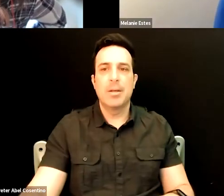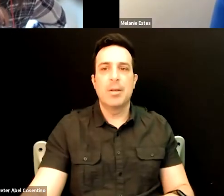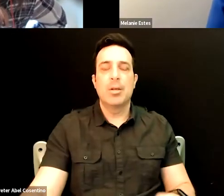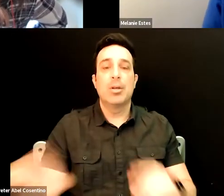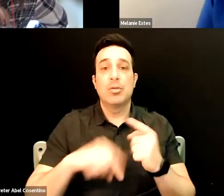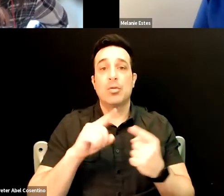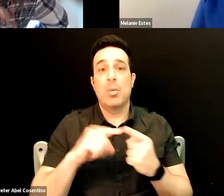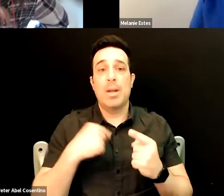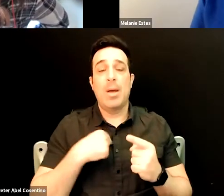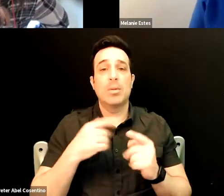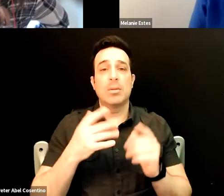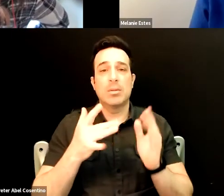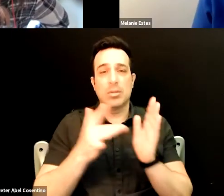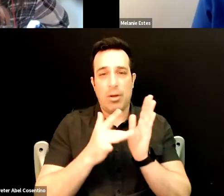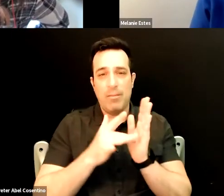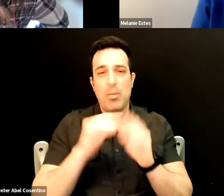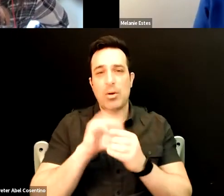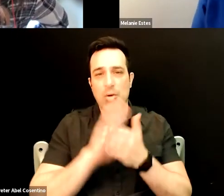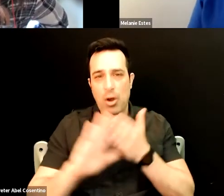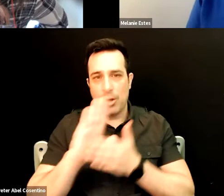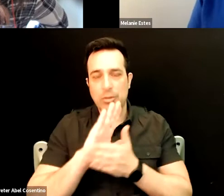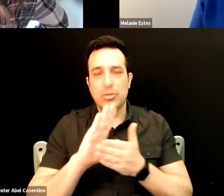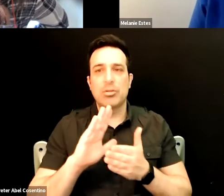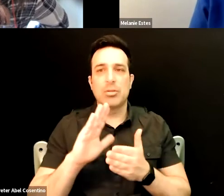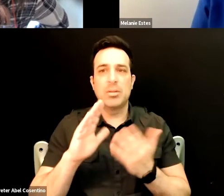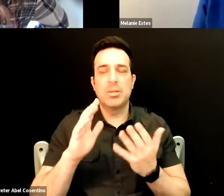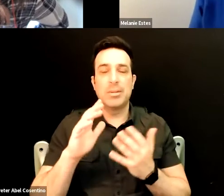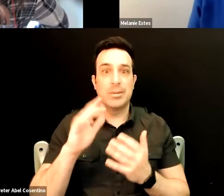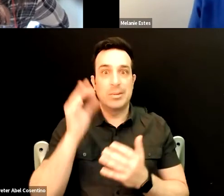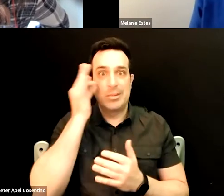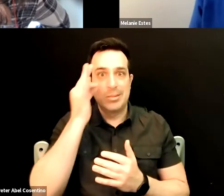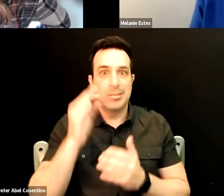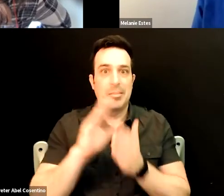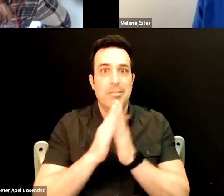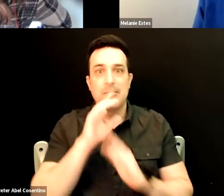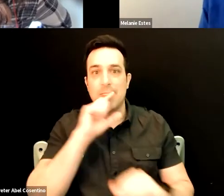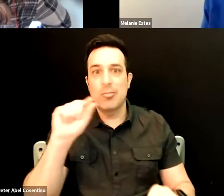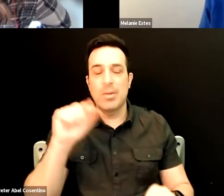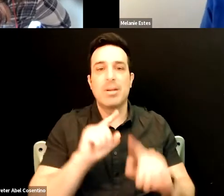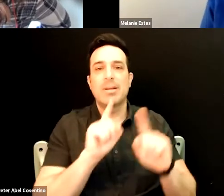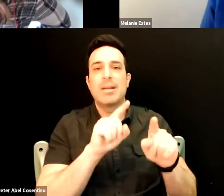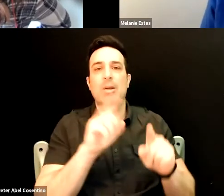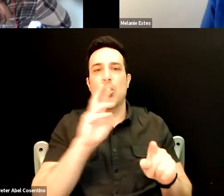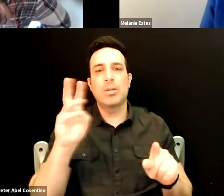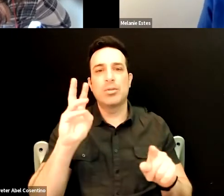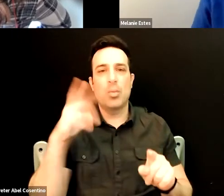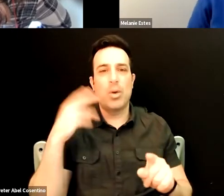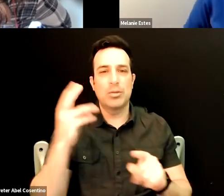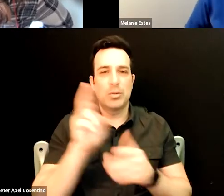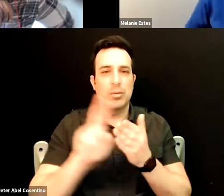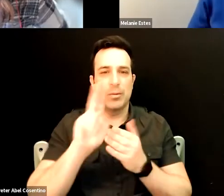I was a sophomore in college, just about to turn 20, I was attending Western Washington University up in